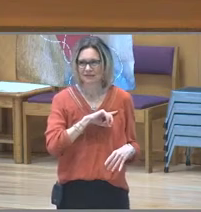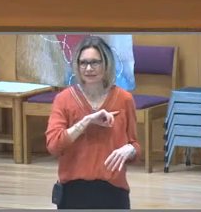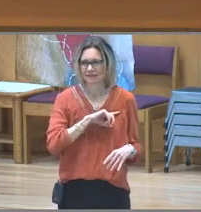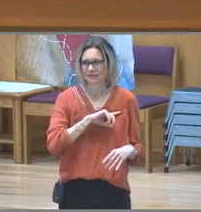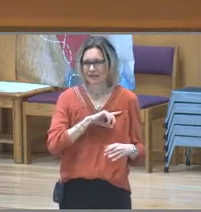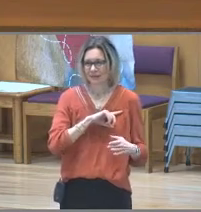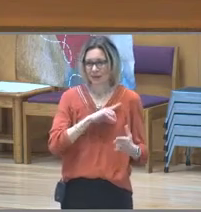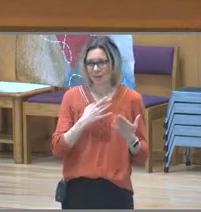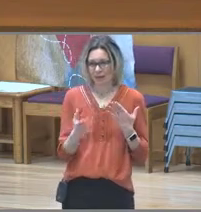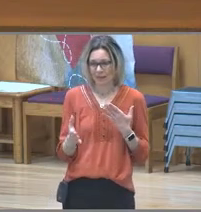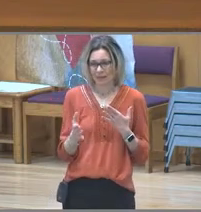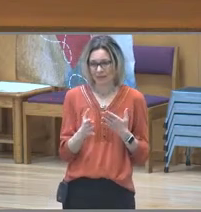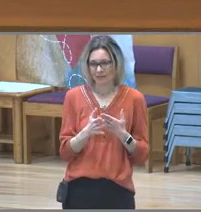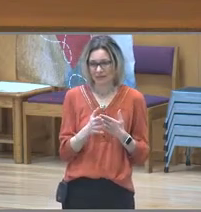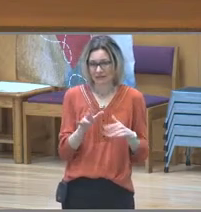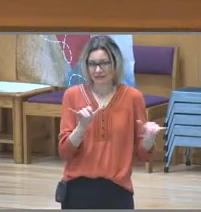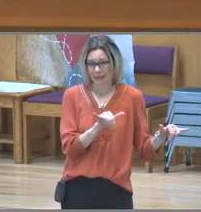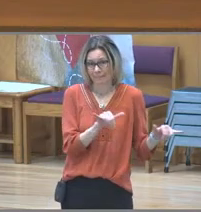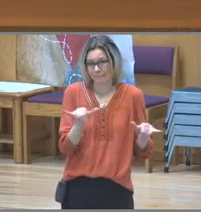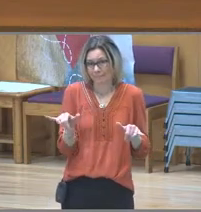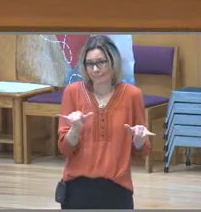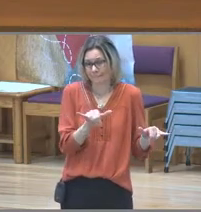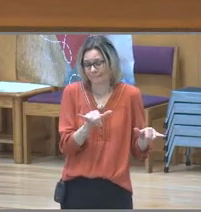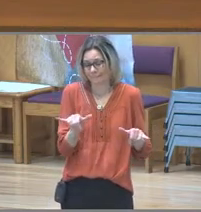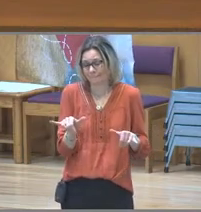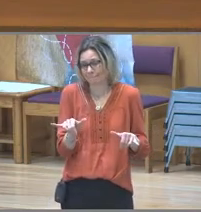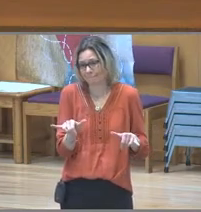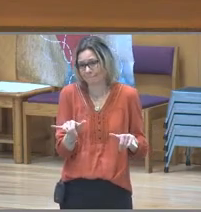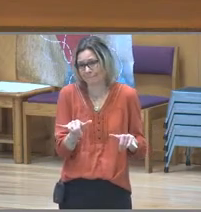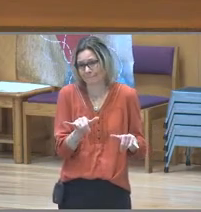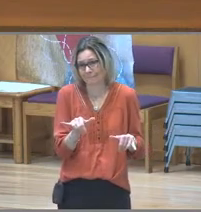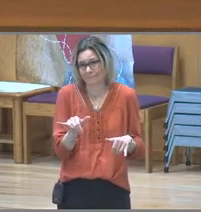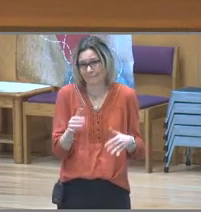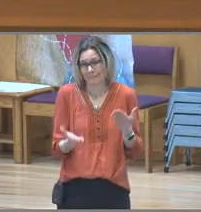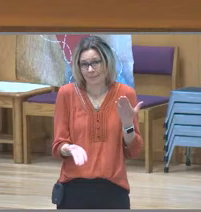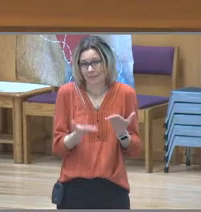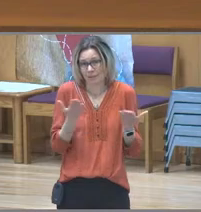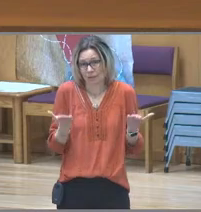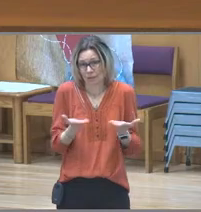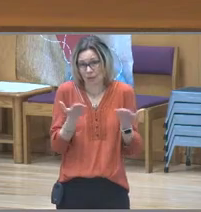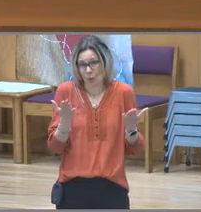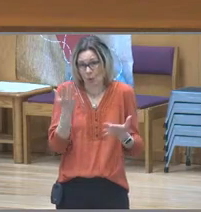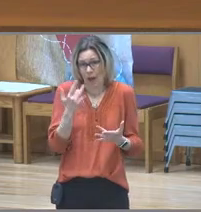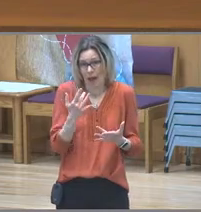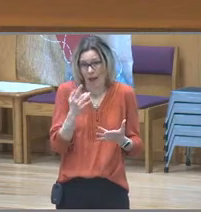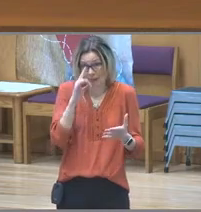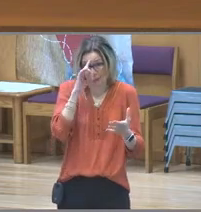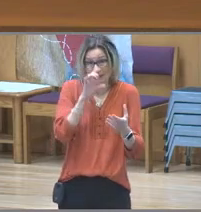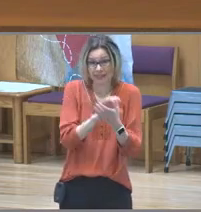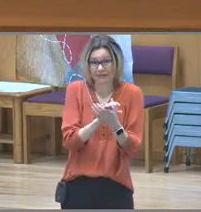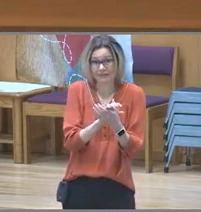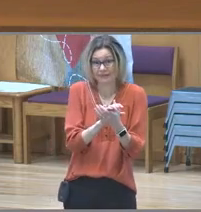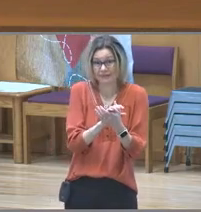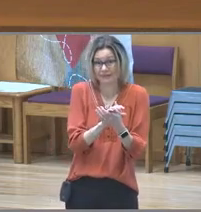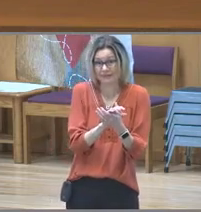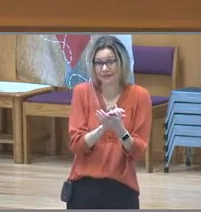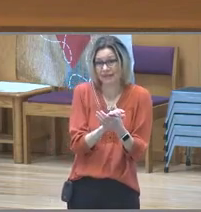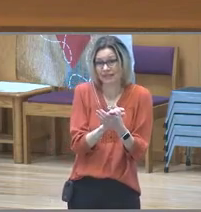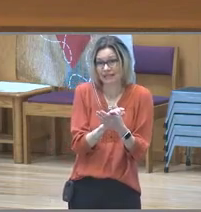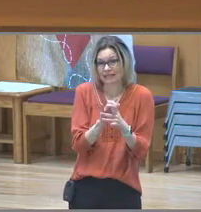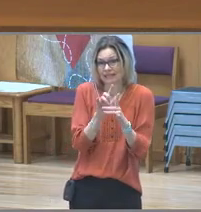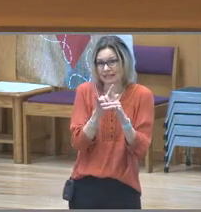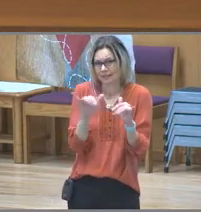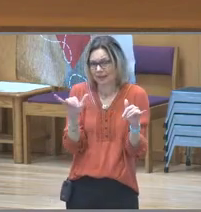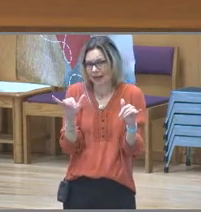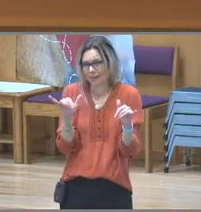maybe are in the same shoes. Maybe we are here because we believe, but also because